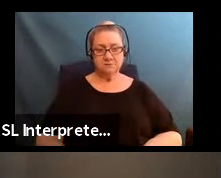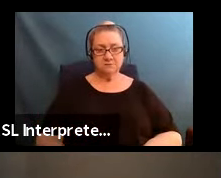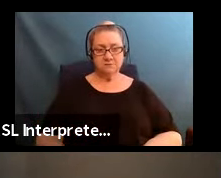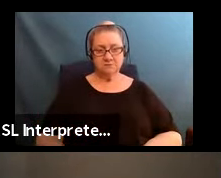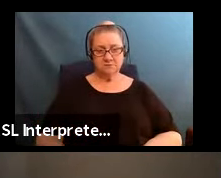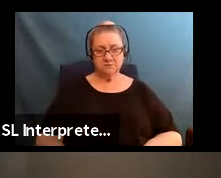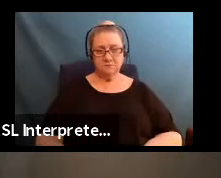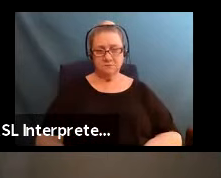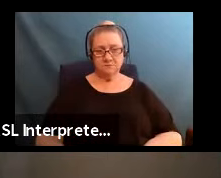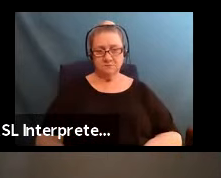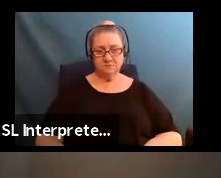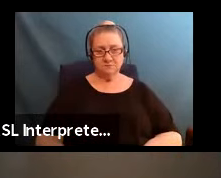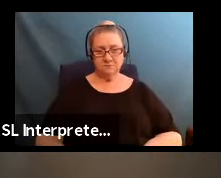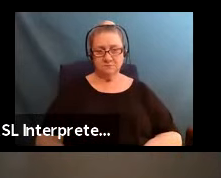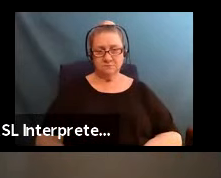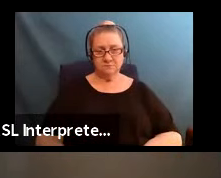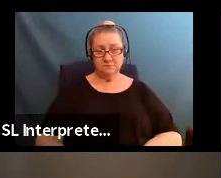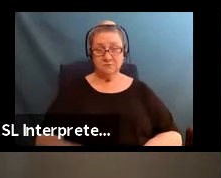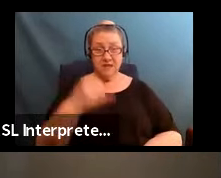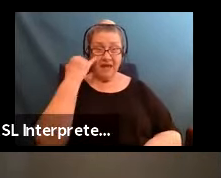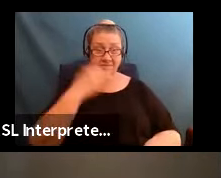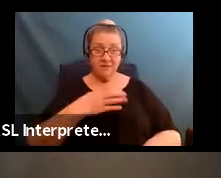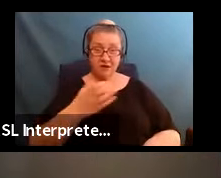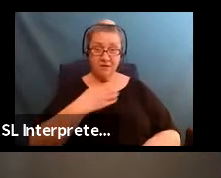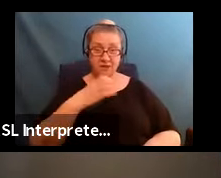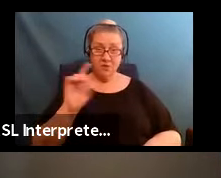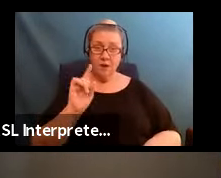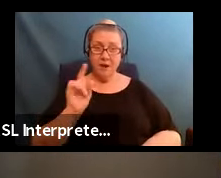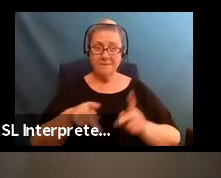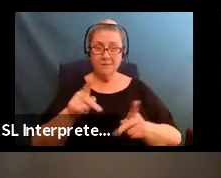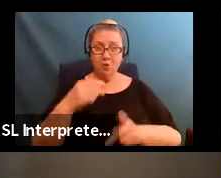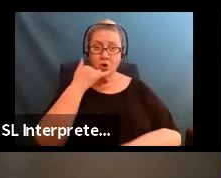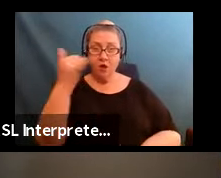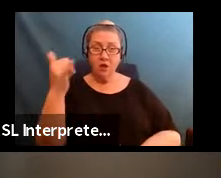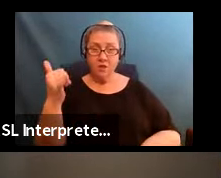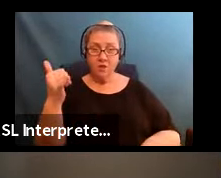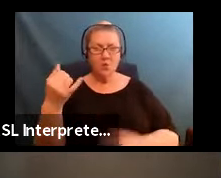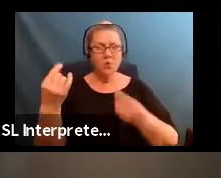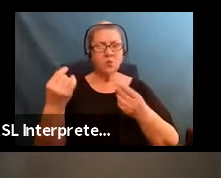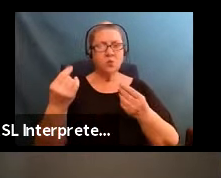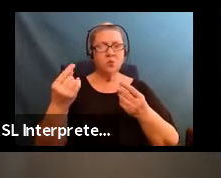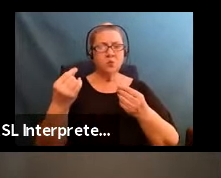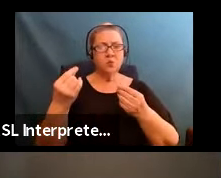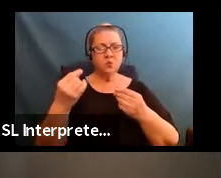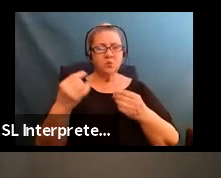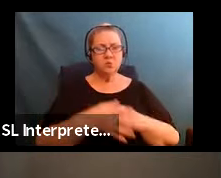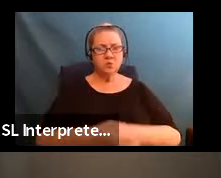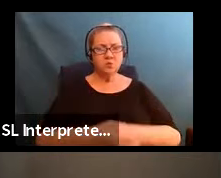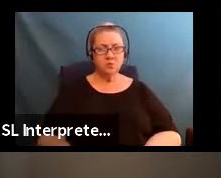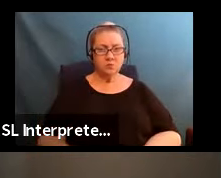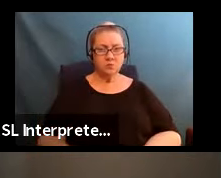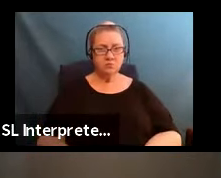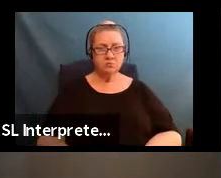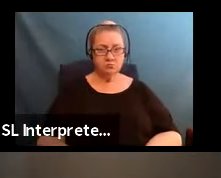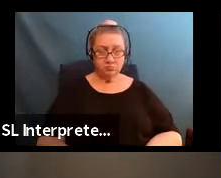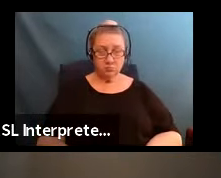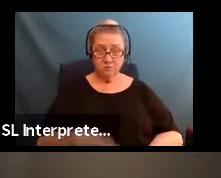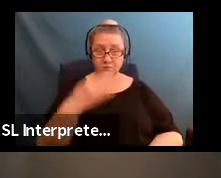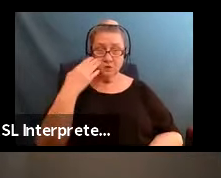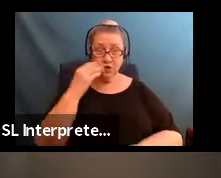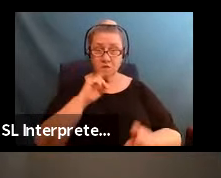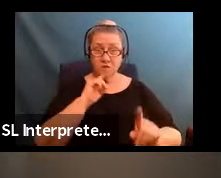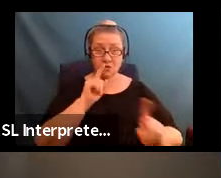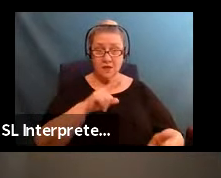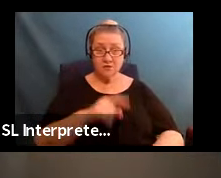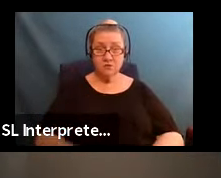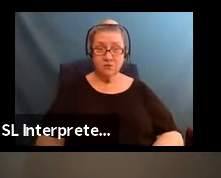if there is a complaint, where would people call, and where that record comes back to, if you know those answers yet? Yeah, I think